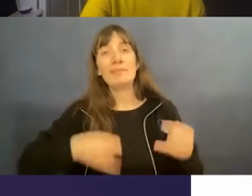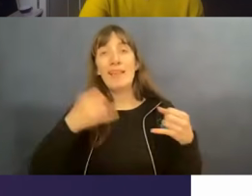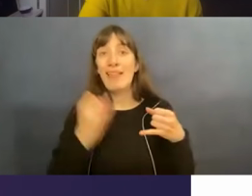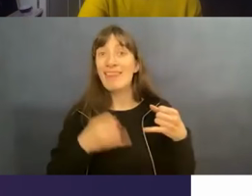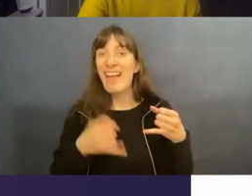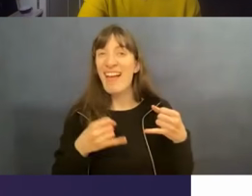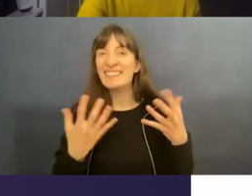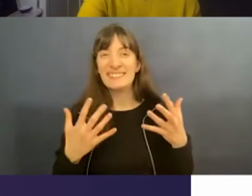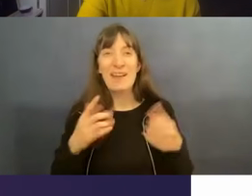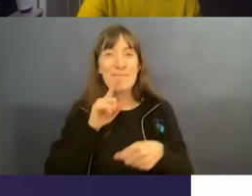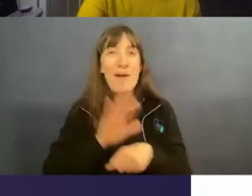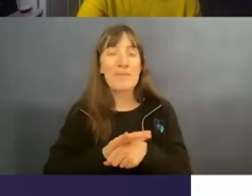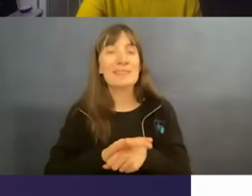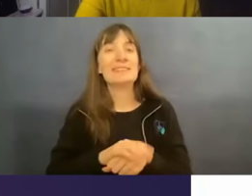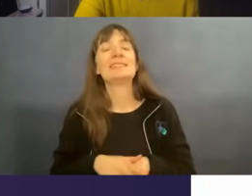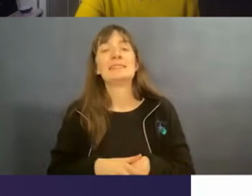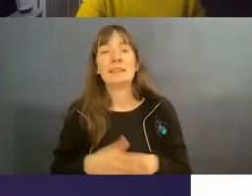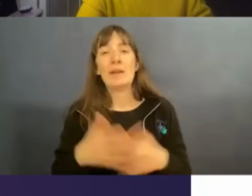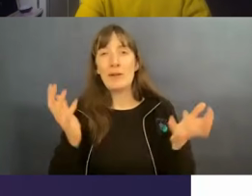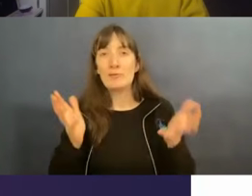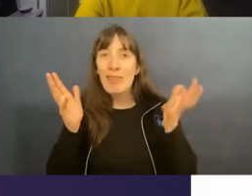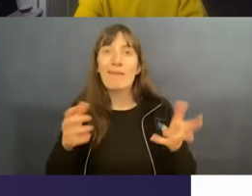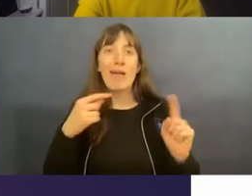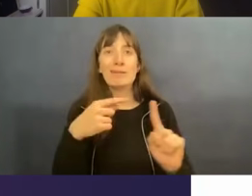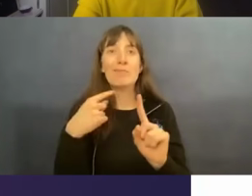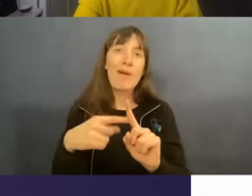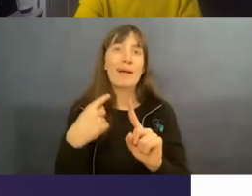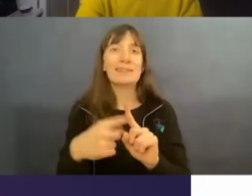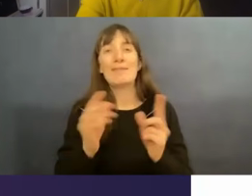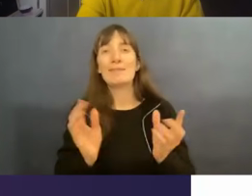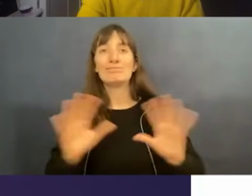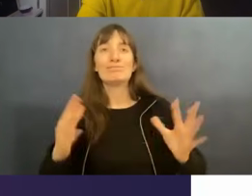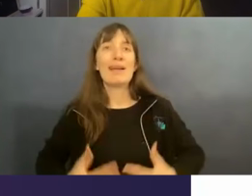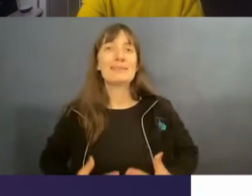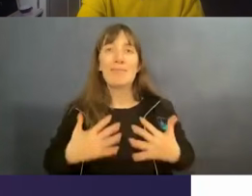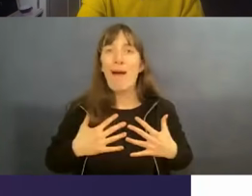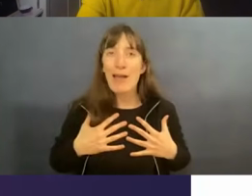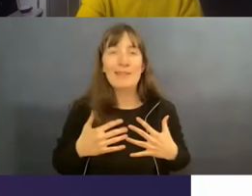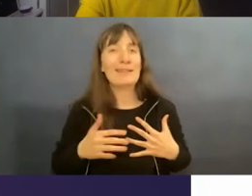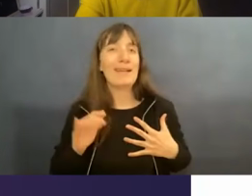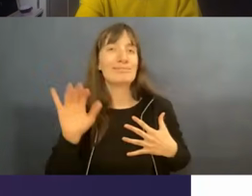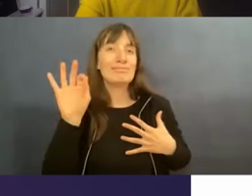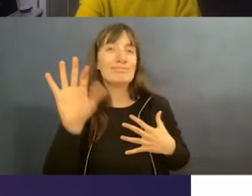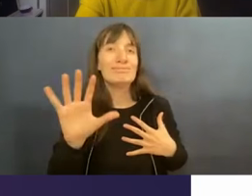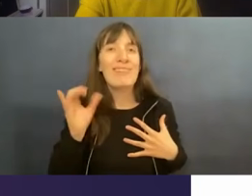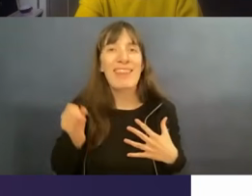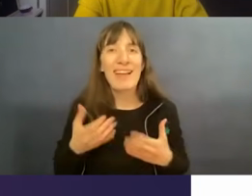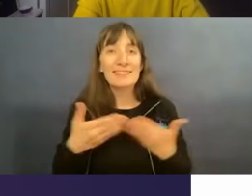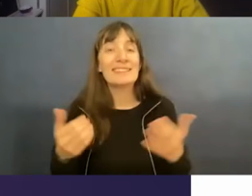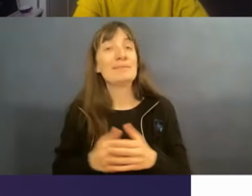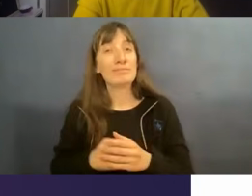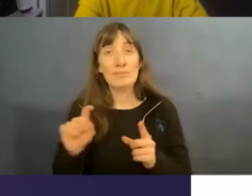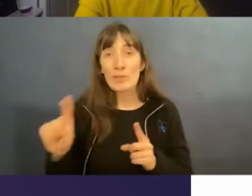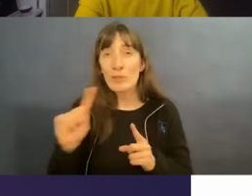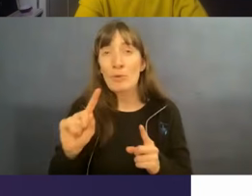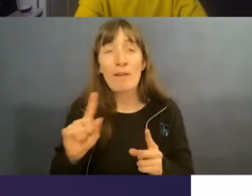one, I promise, and I wanted to leave on this positive, kind of inspiring note because I know you all have really wonderful ideas about how you